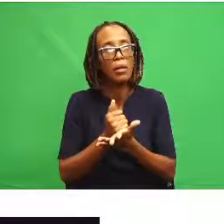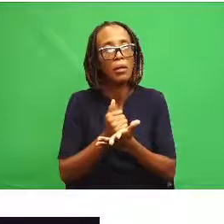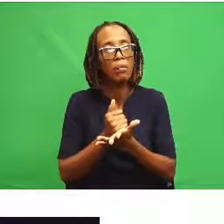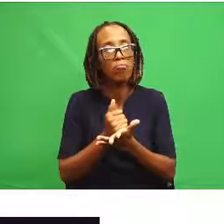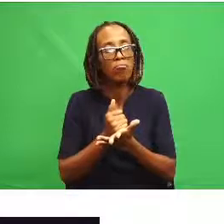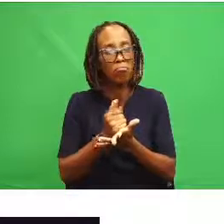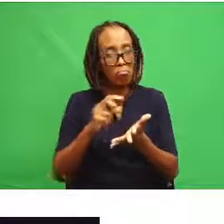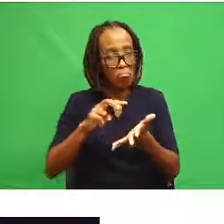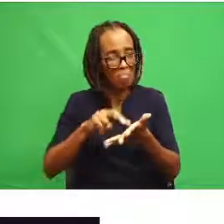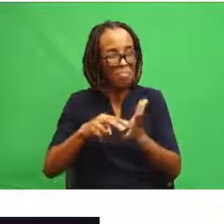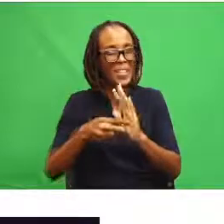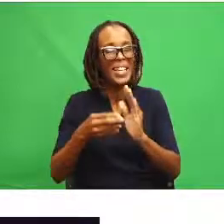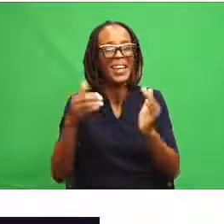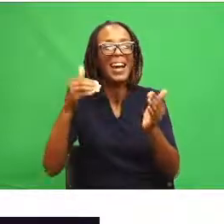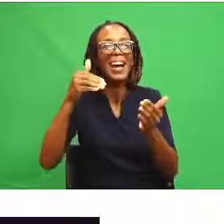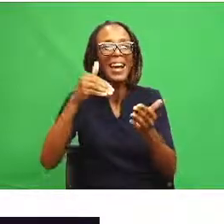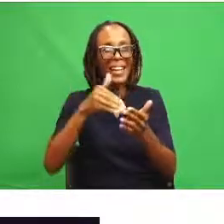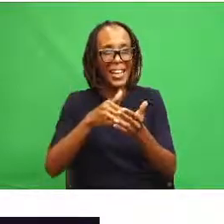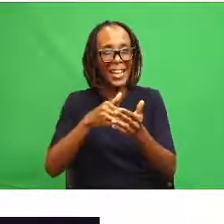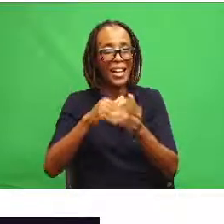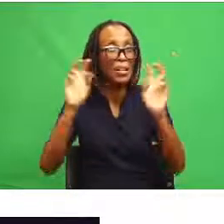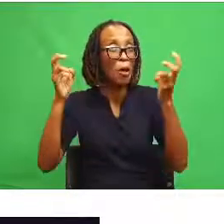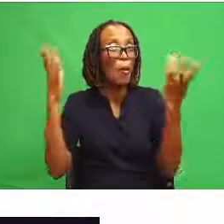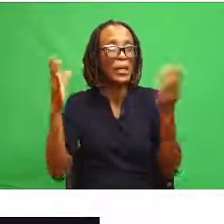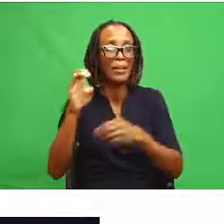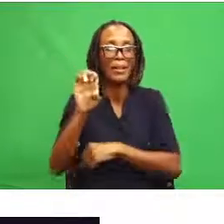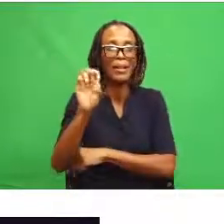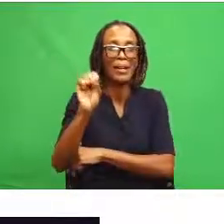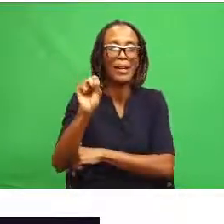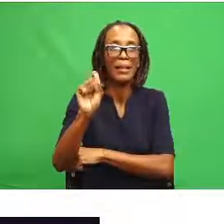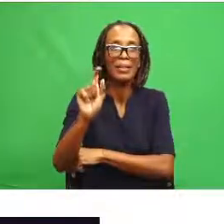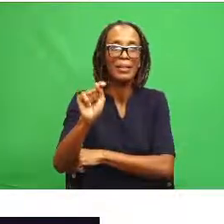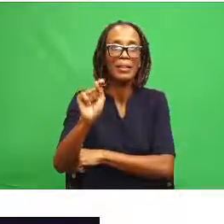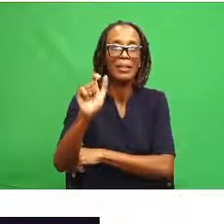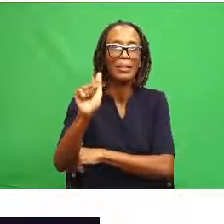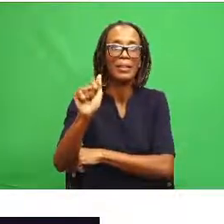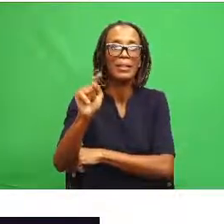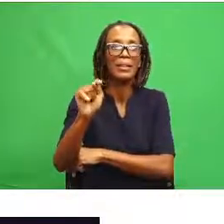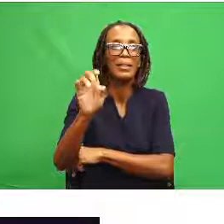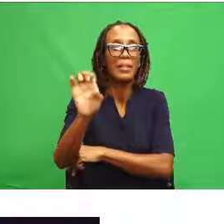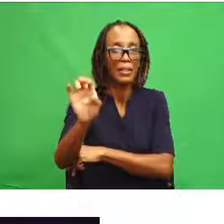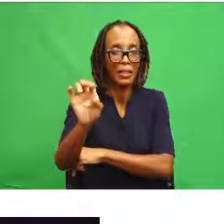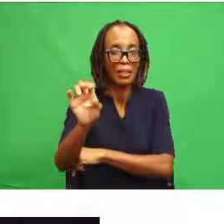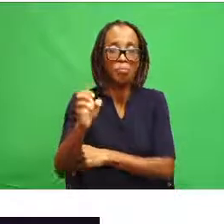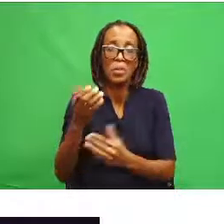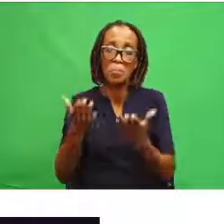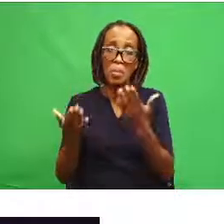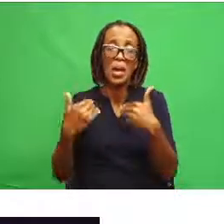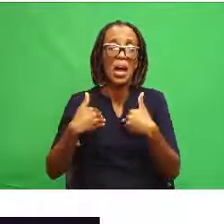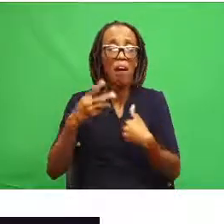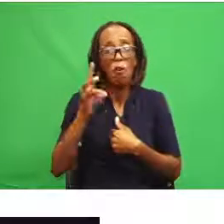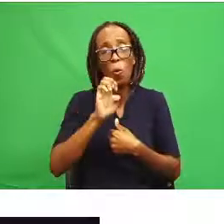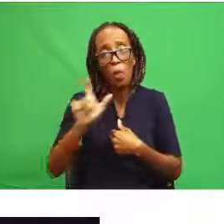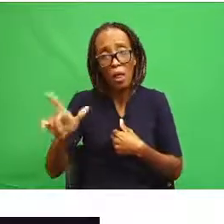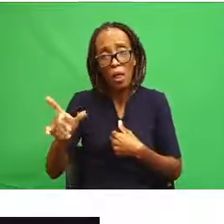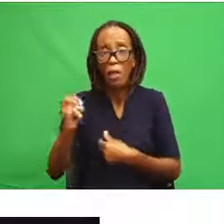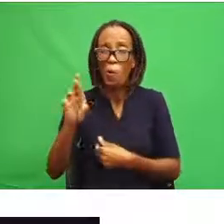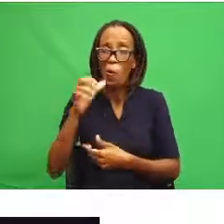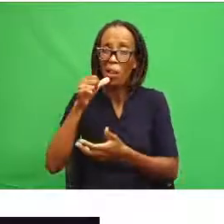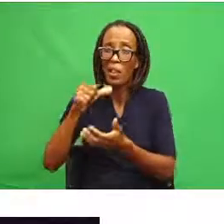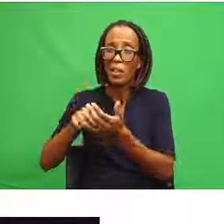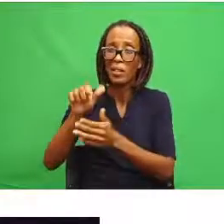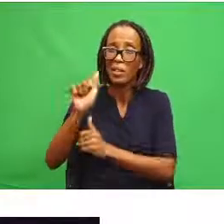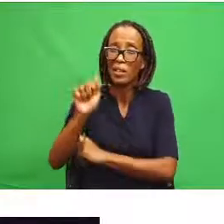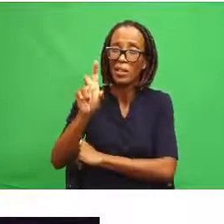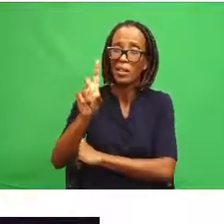of estate, right? By ways of letters of administration, or if there's a will perchance, well, I don't think you could write